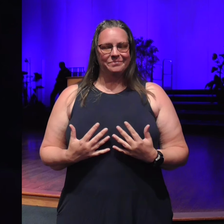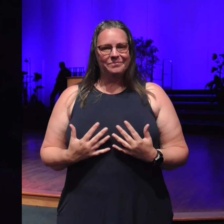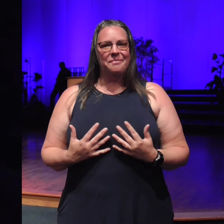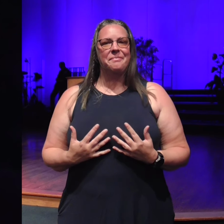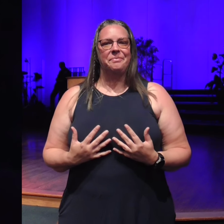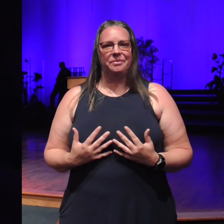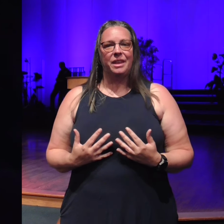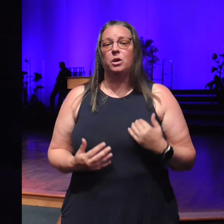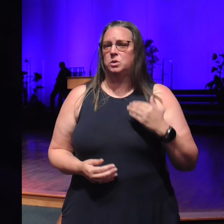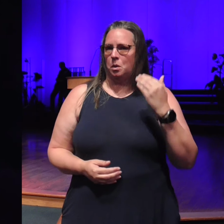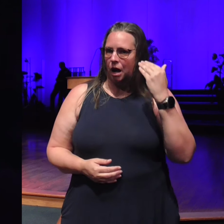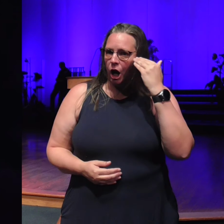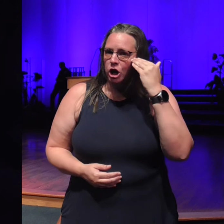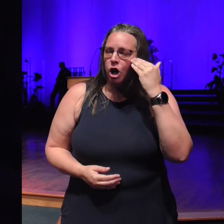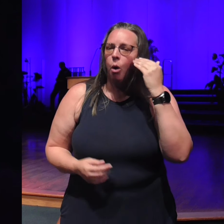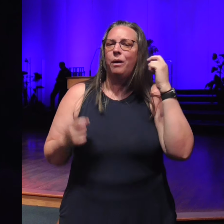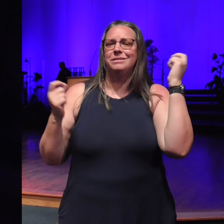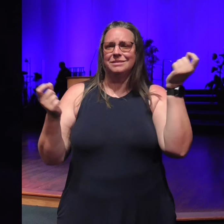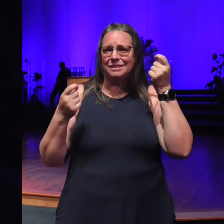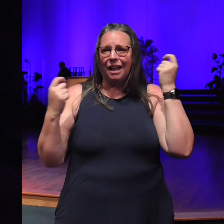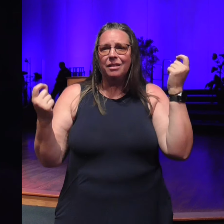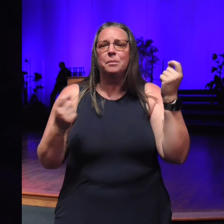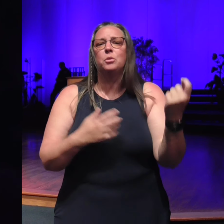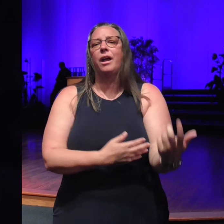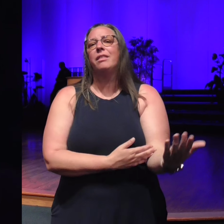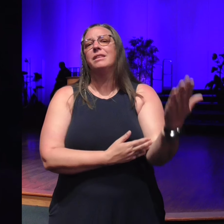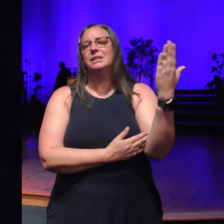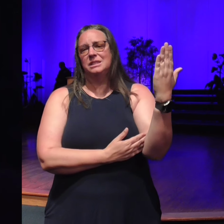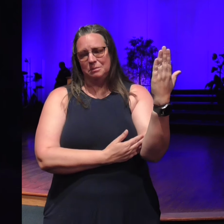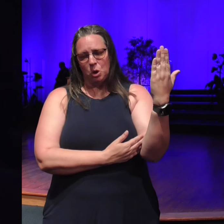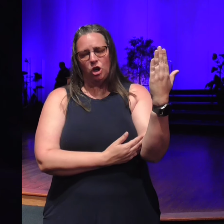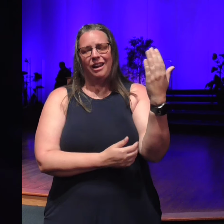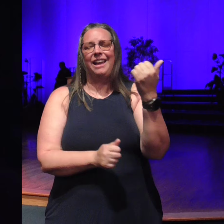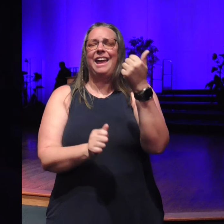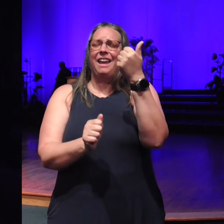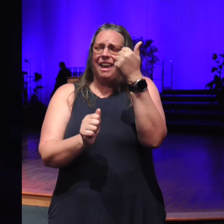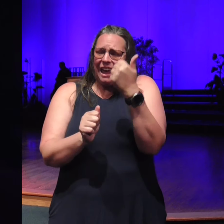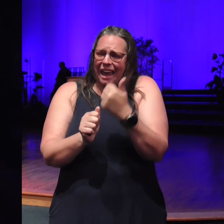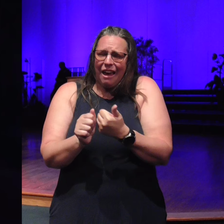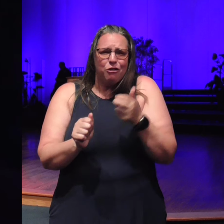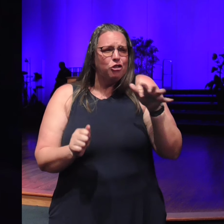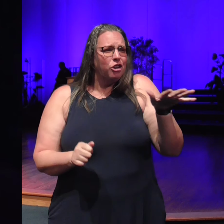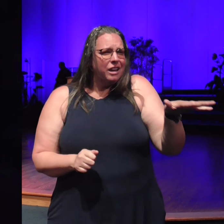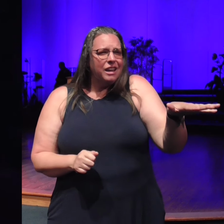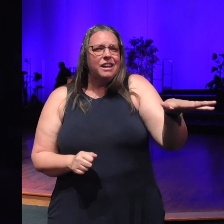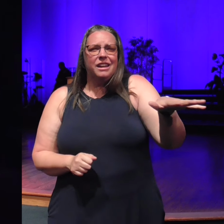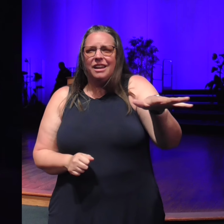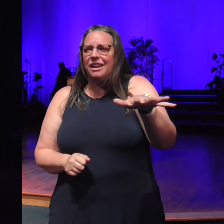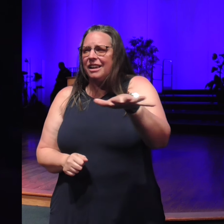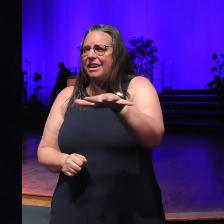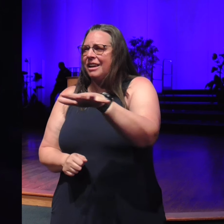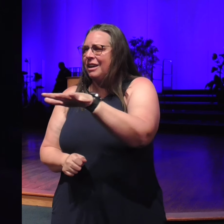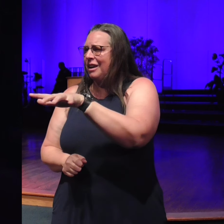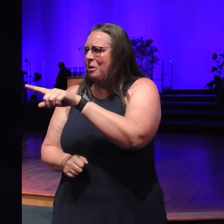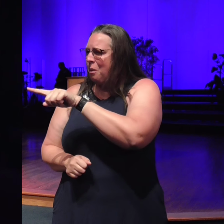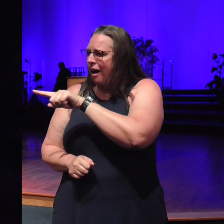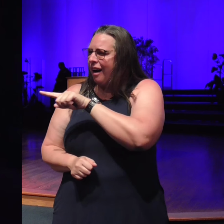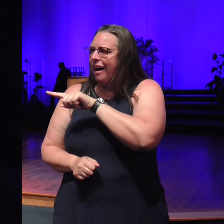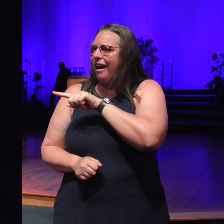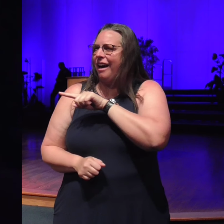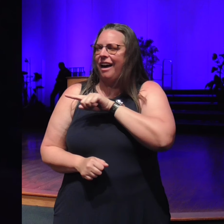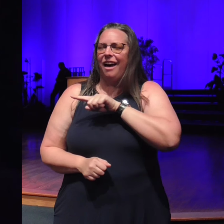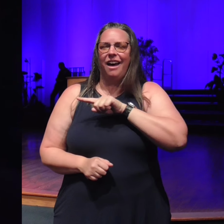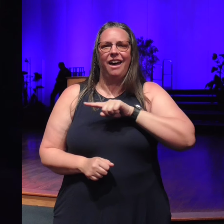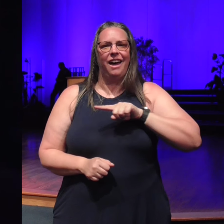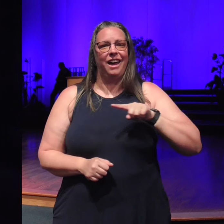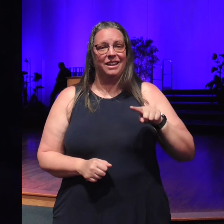And so what I know and celebrate this morning is that each one of us is that very divine spark. And as we